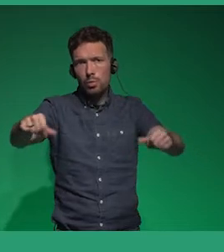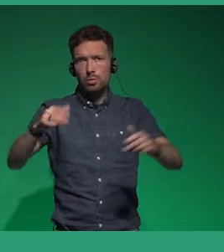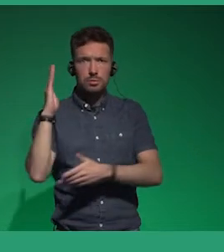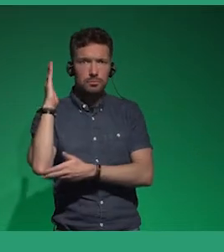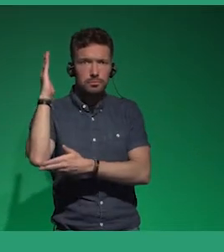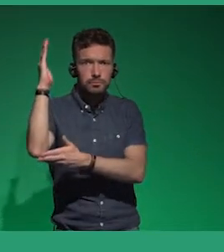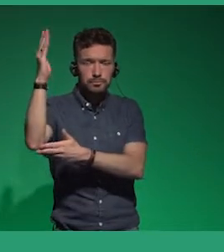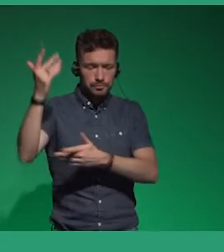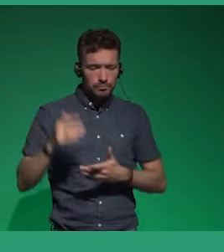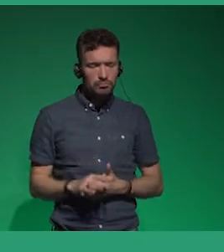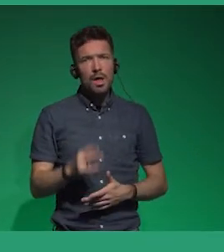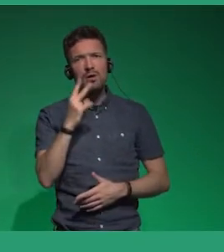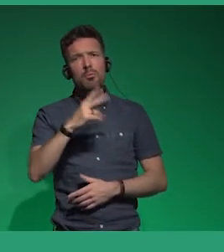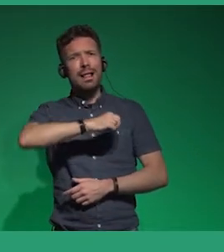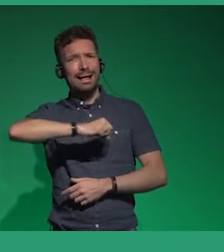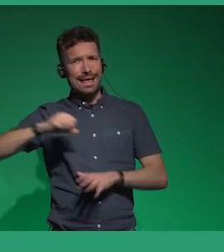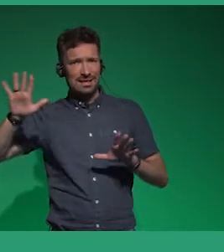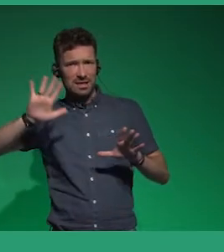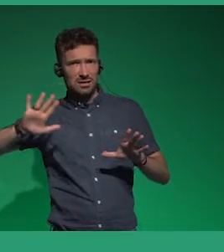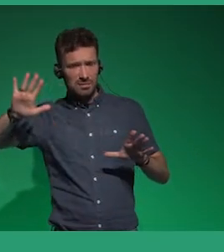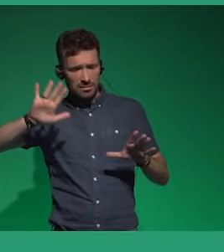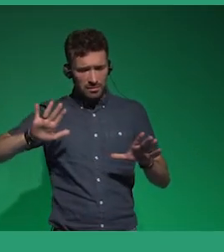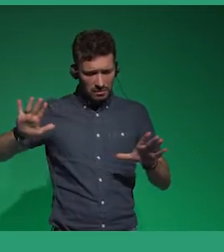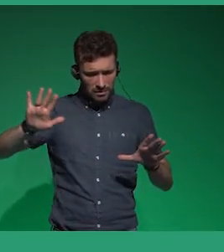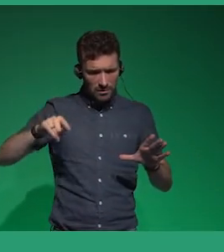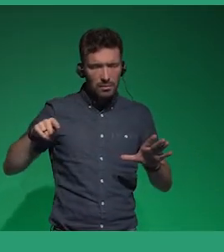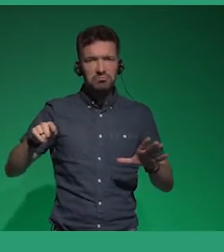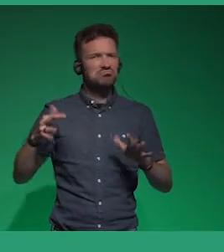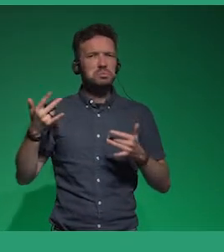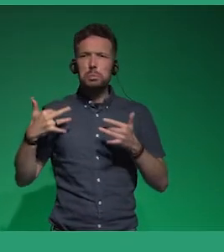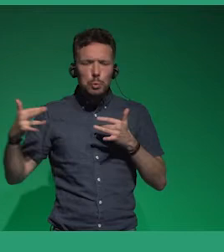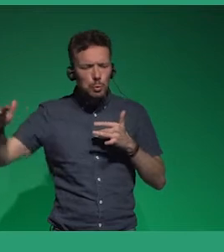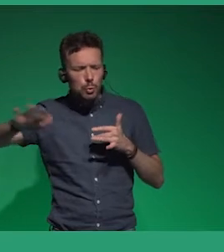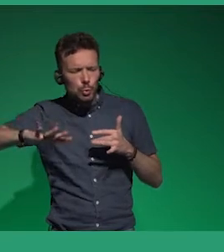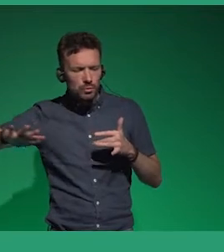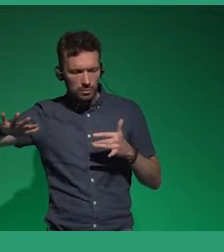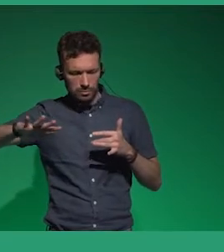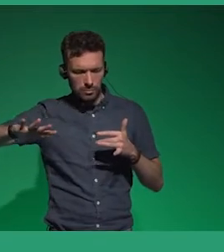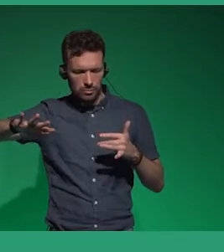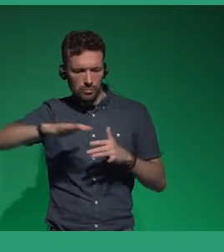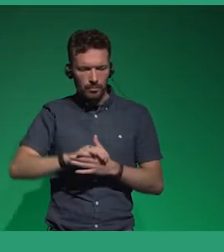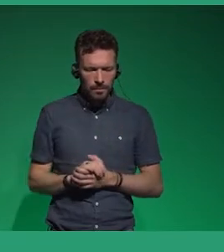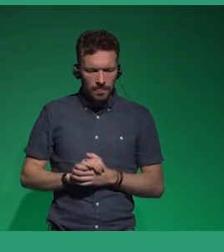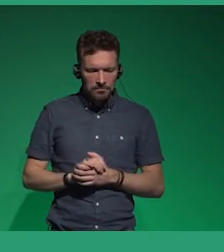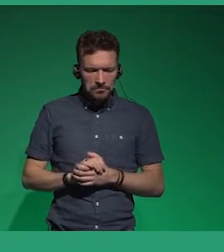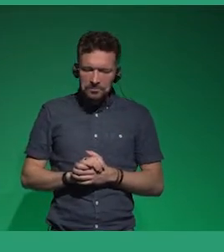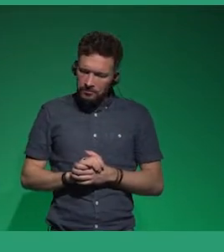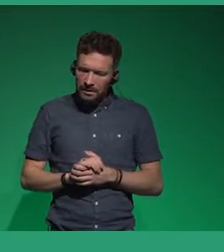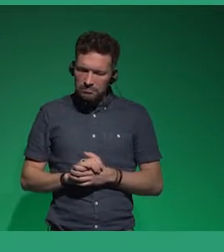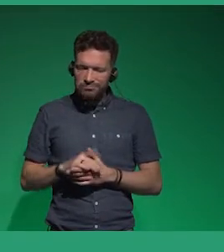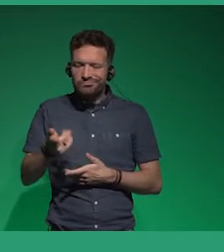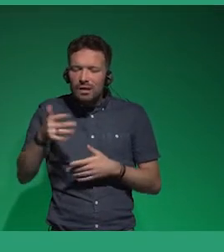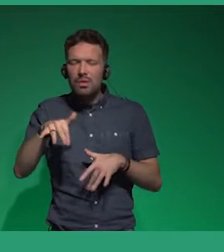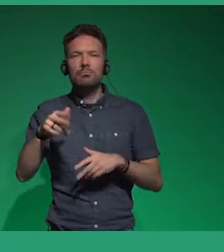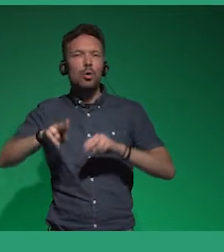the green ellipsoid basically shows you the gain of different ecological indicators that